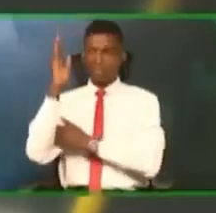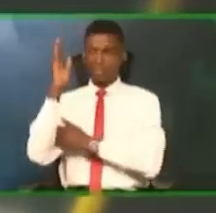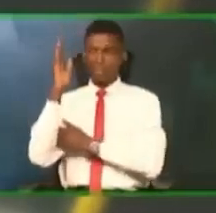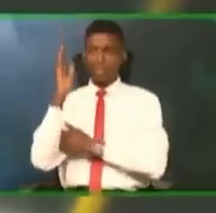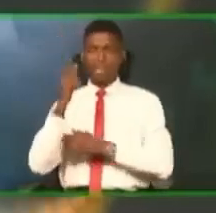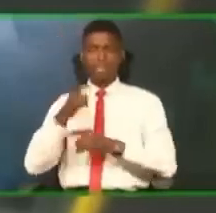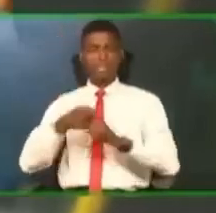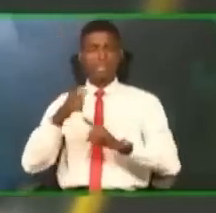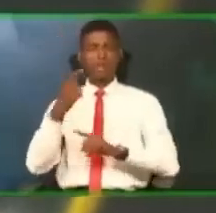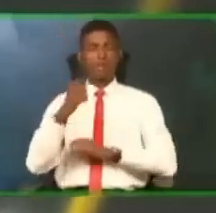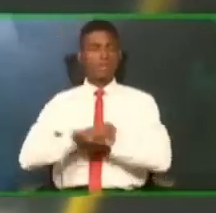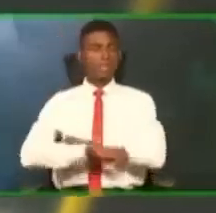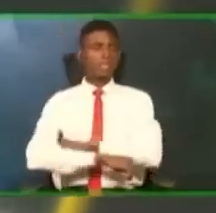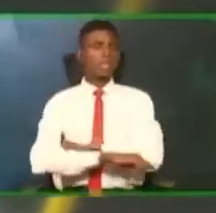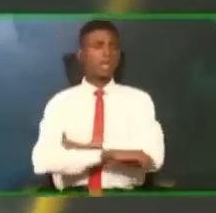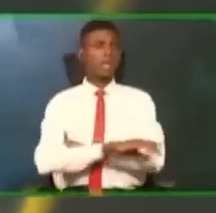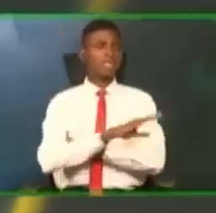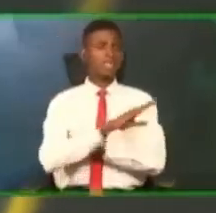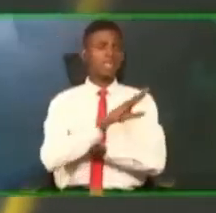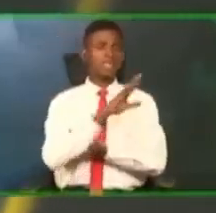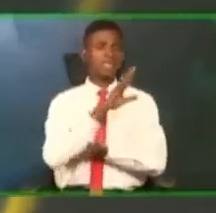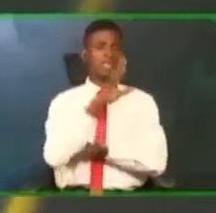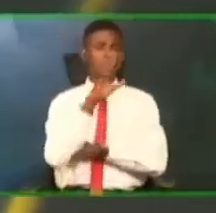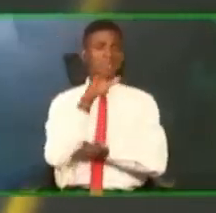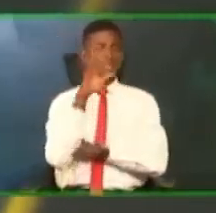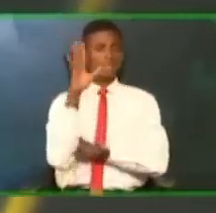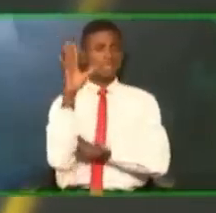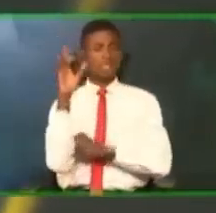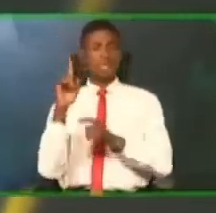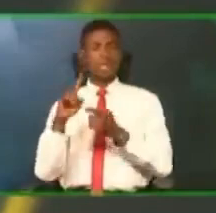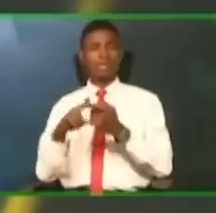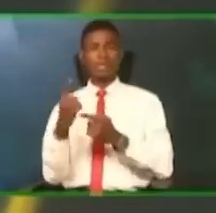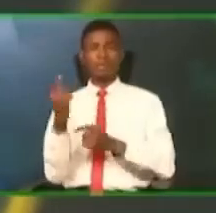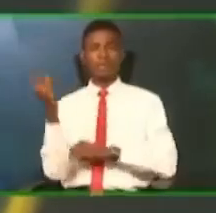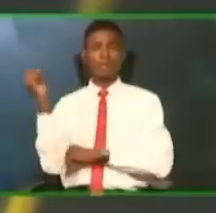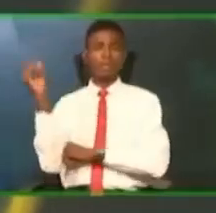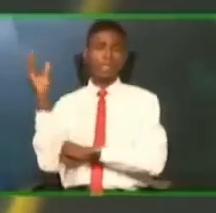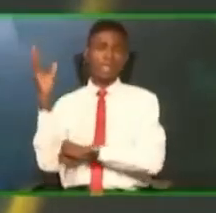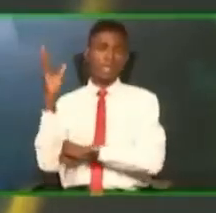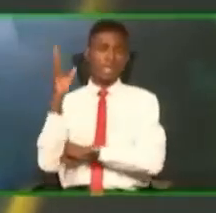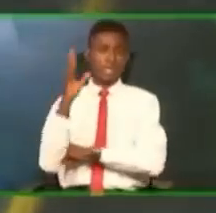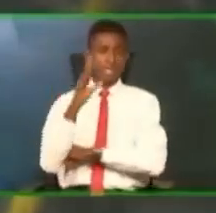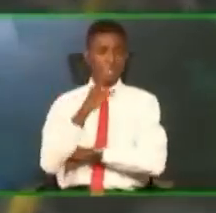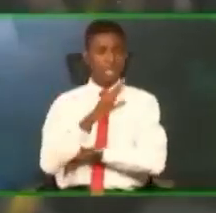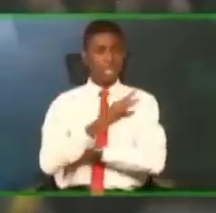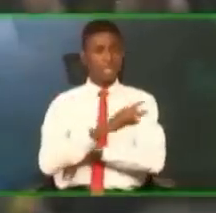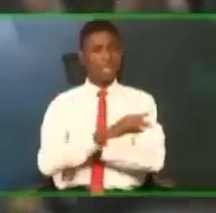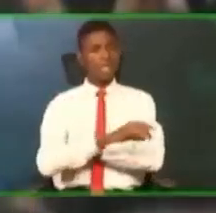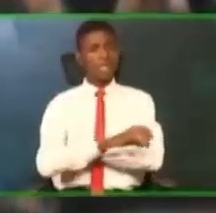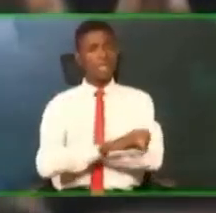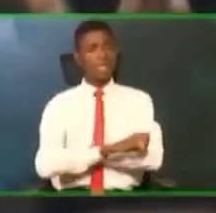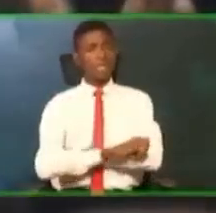from the rising of the sun to the end of every day.